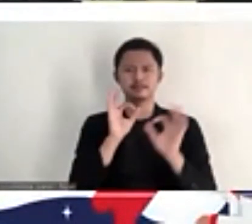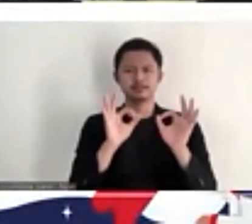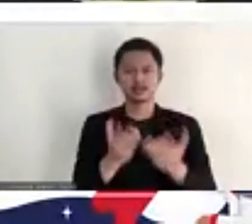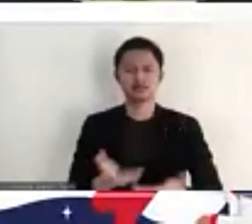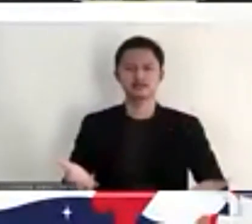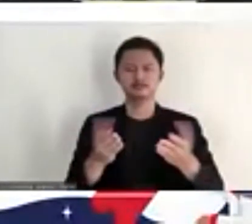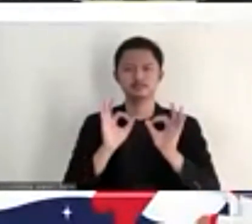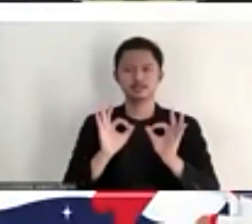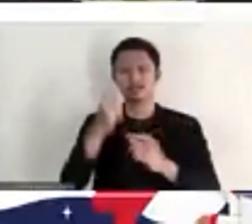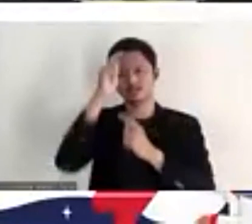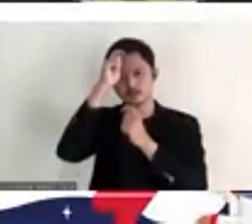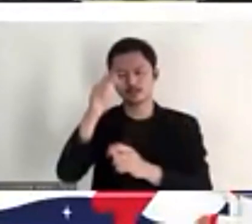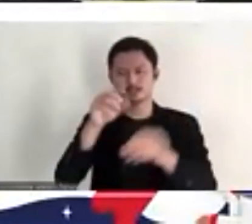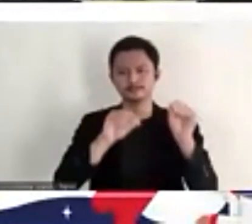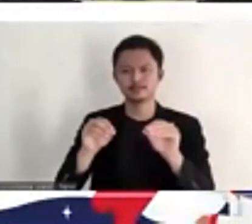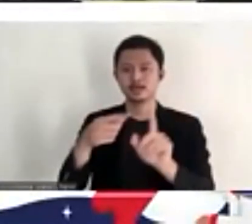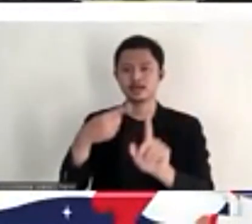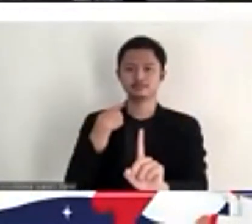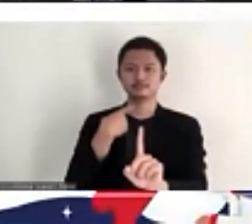controller barongsai